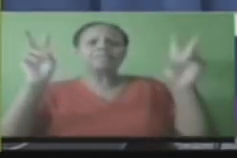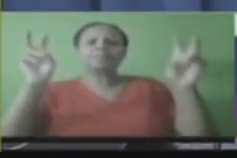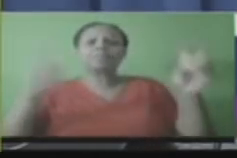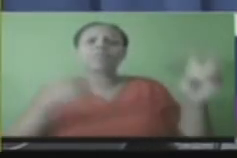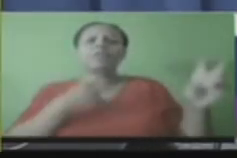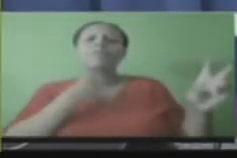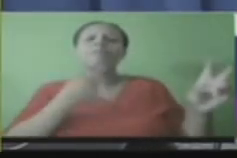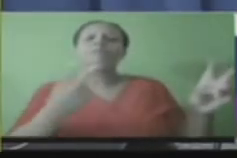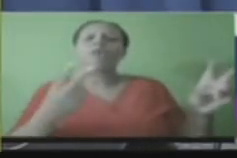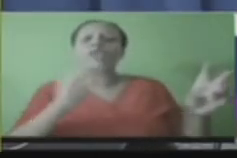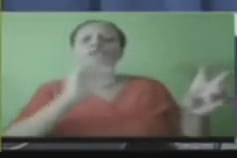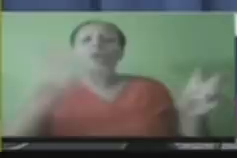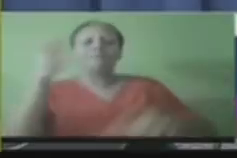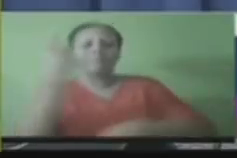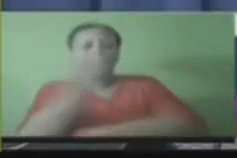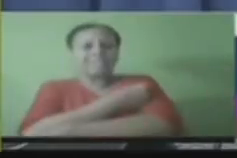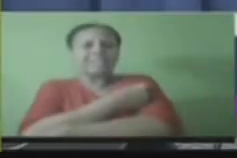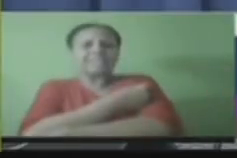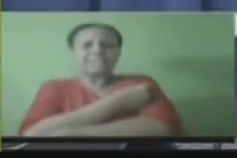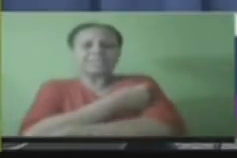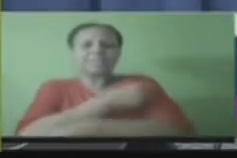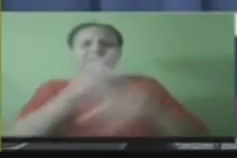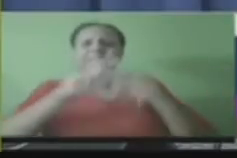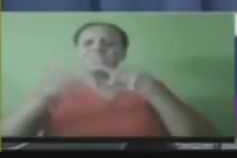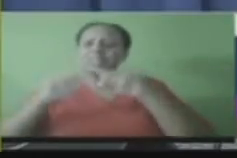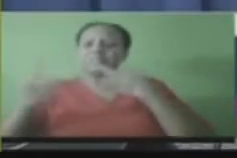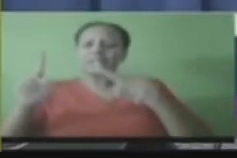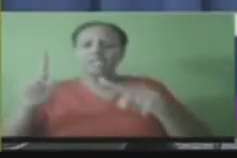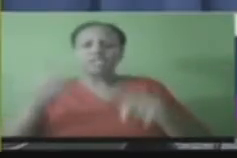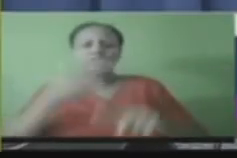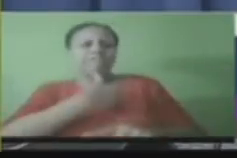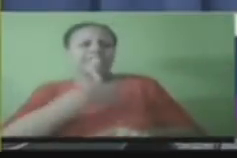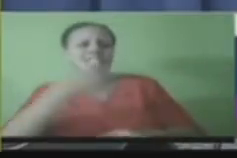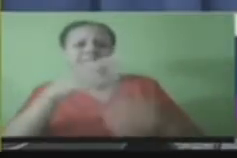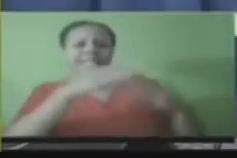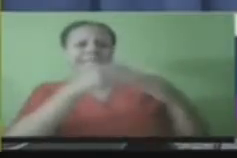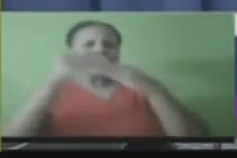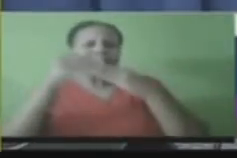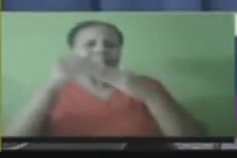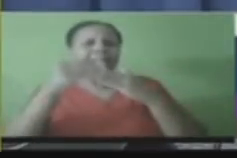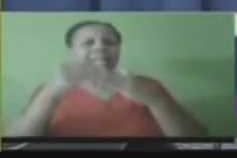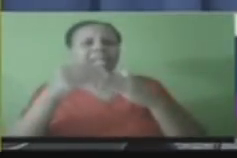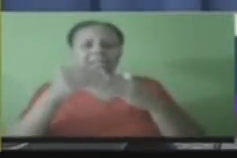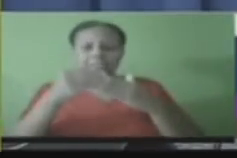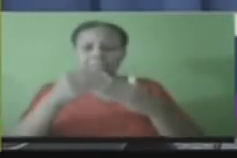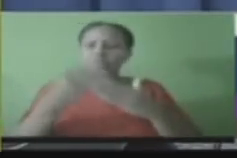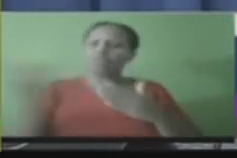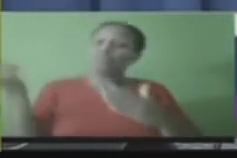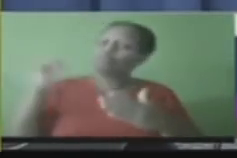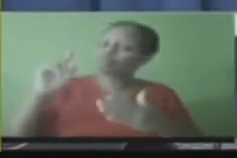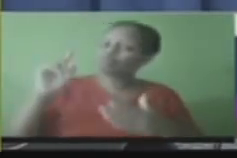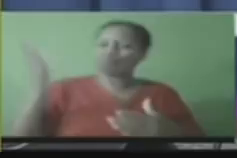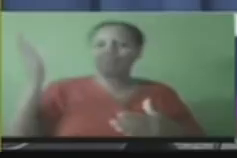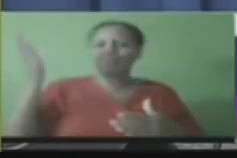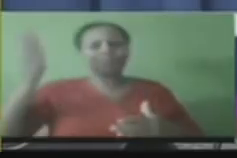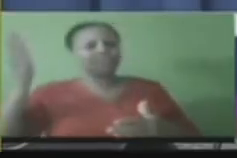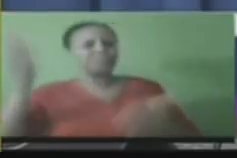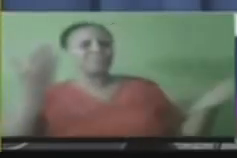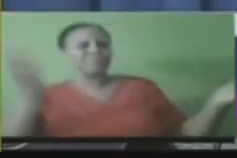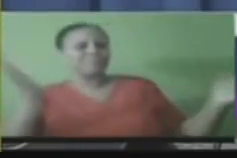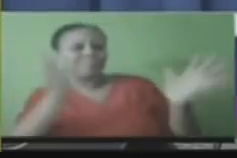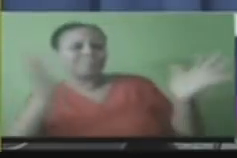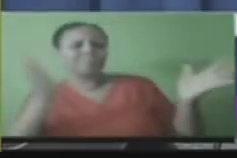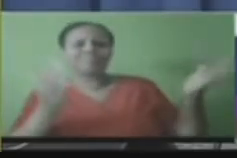absolutely overwhelming. They have changed lots of minds. So thanks to the religious leaders, thanks to